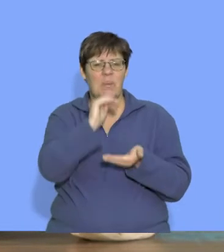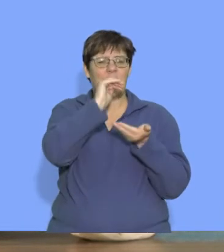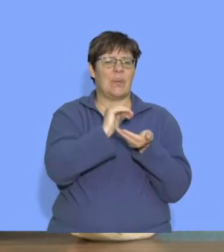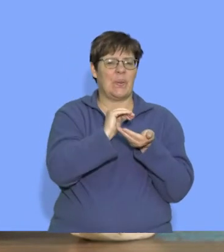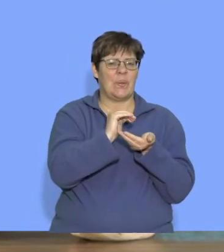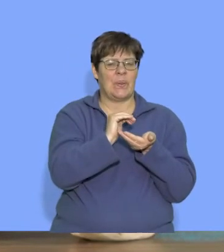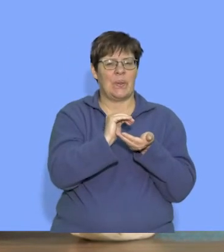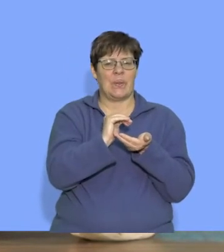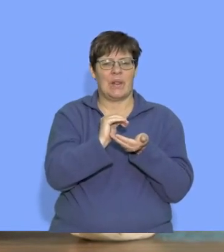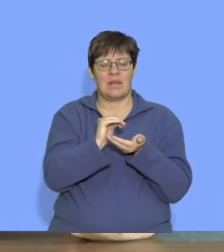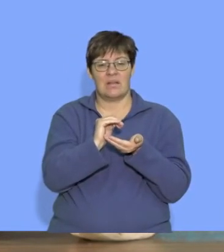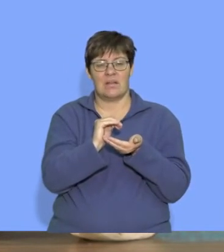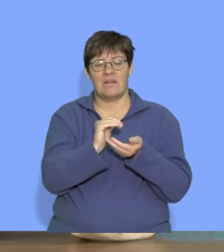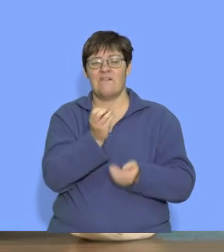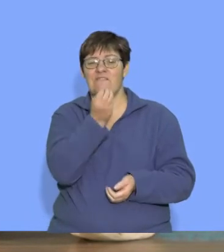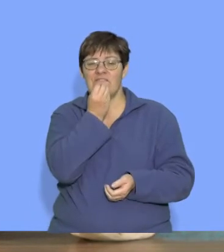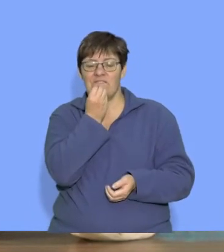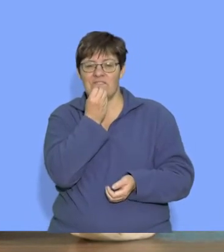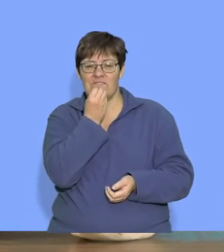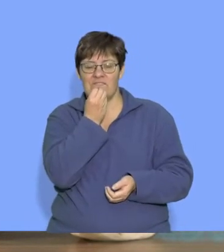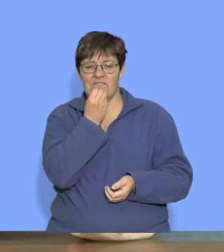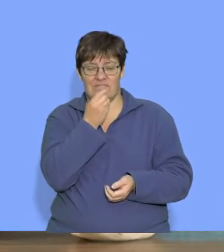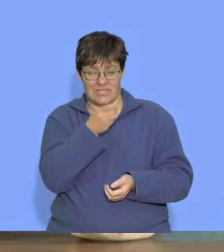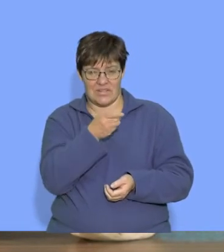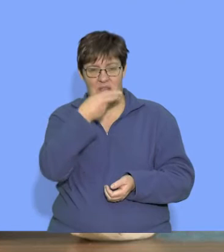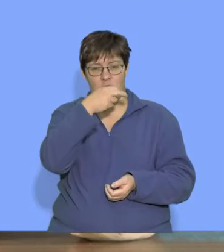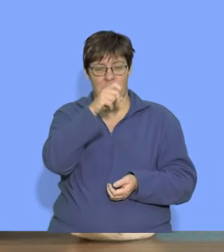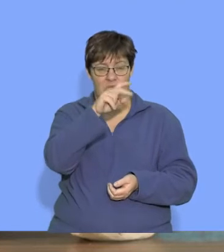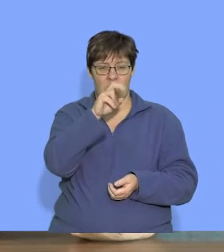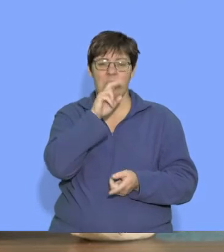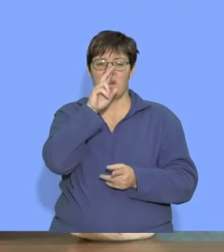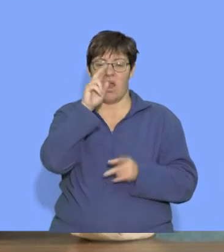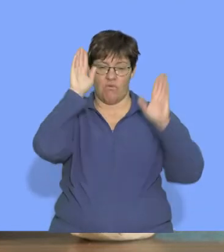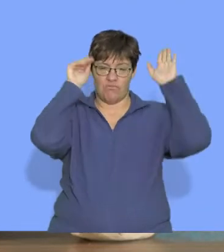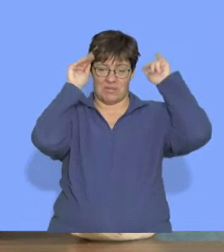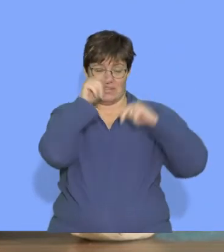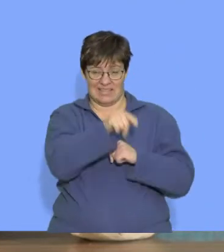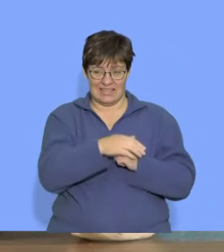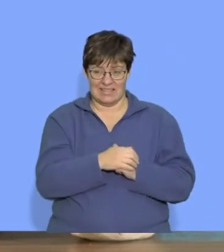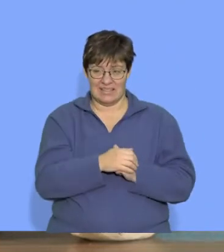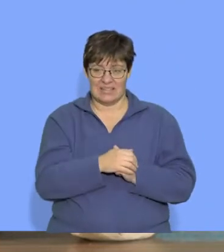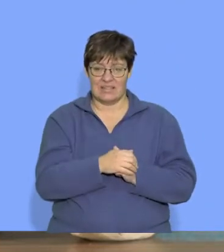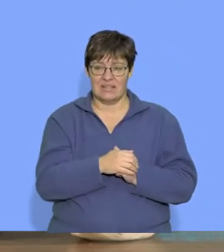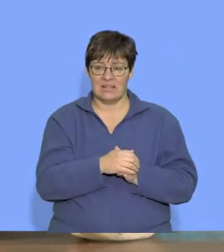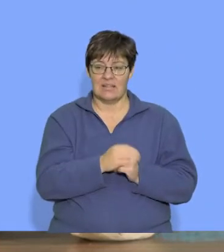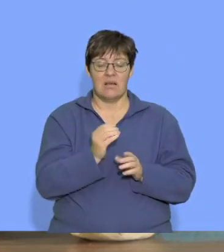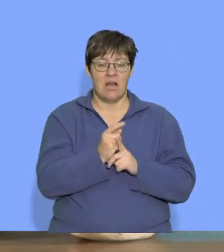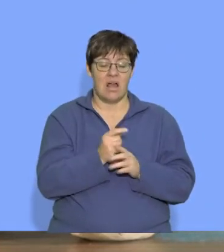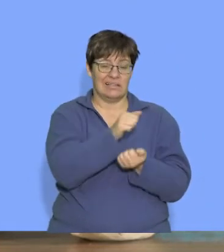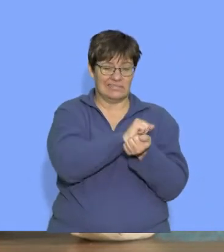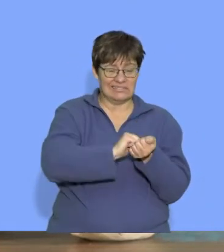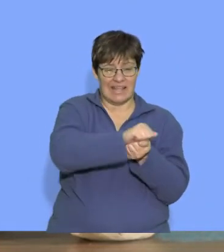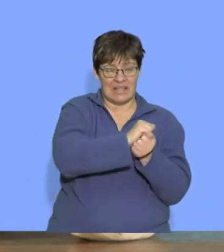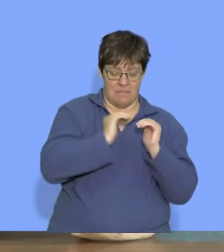smaller herbivores, and this is of a rabbit, and if you do look closer, you can see that their premolars and molars